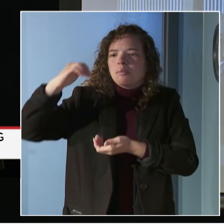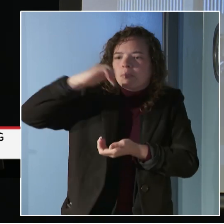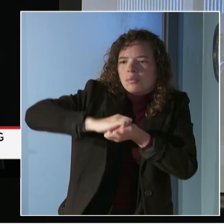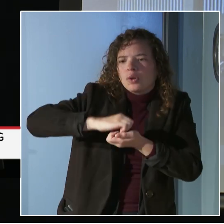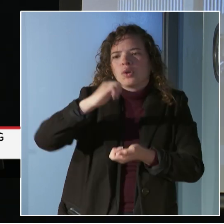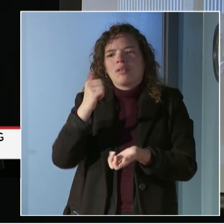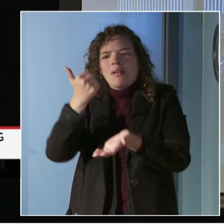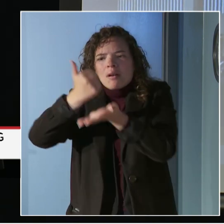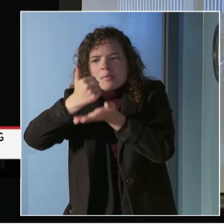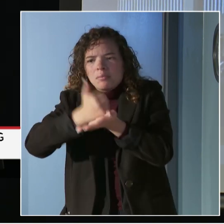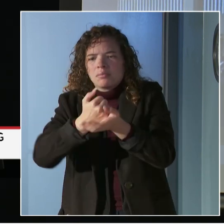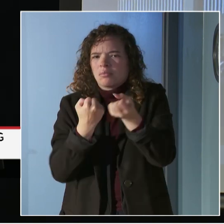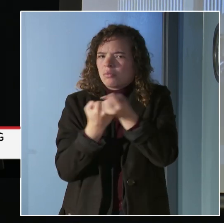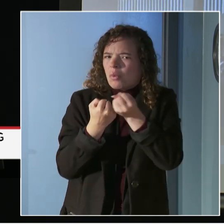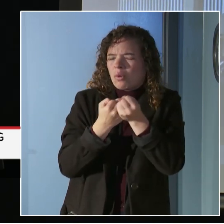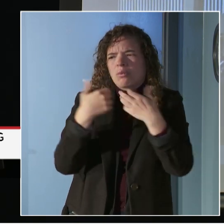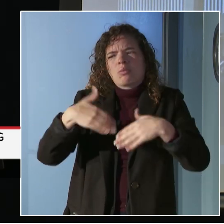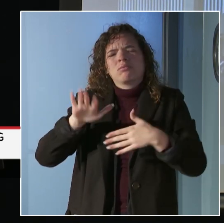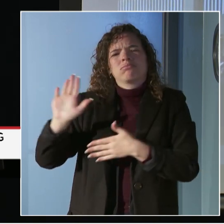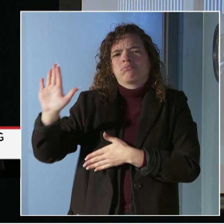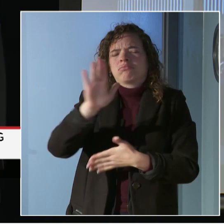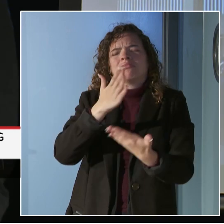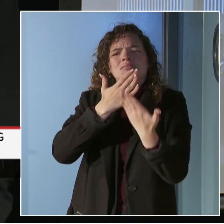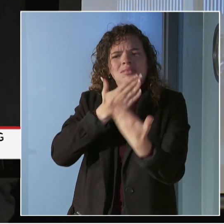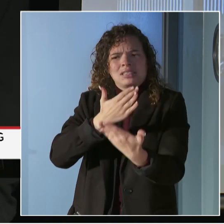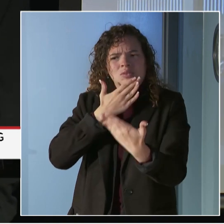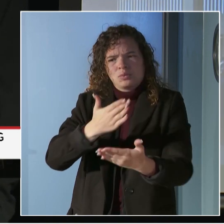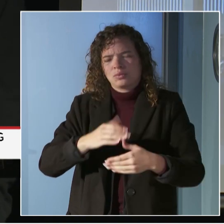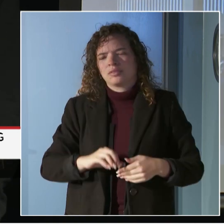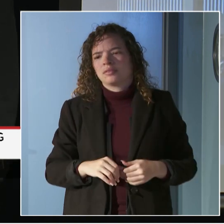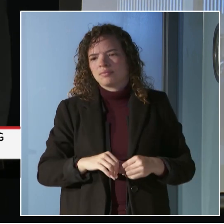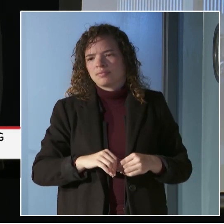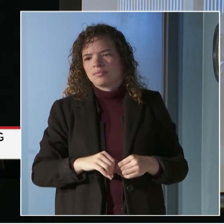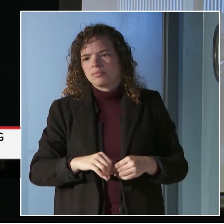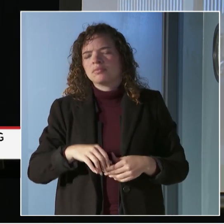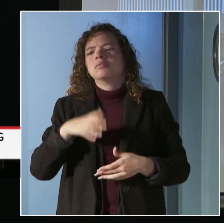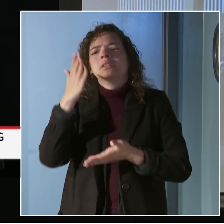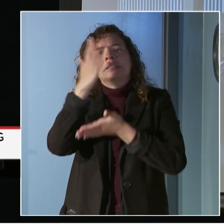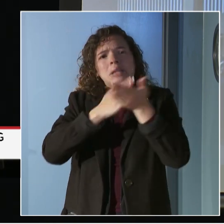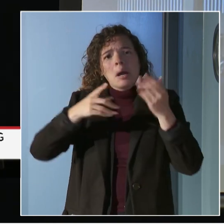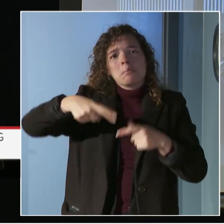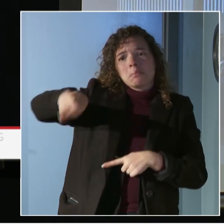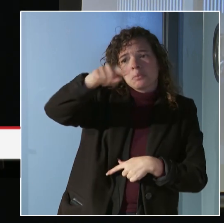All right, so some of you will be familiar with the work of the economist Raj Chetty,